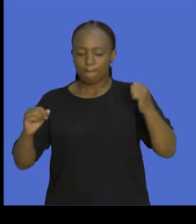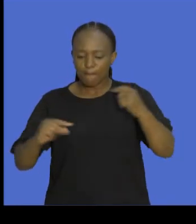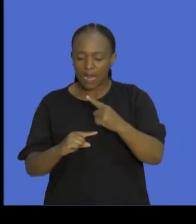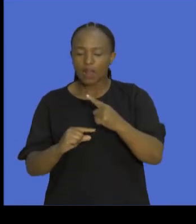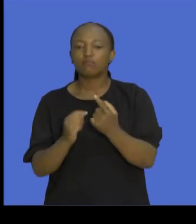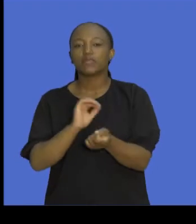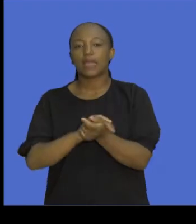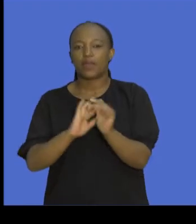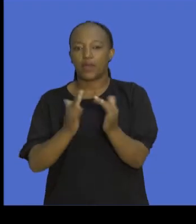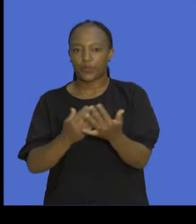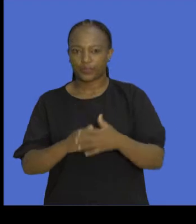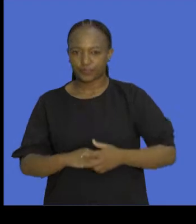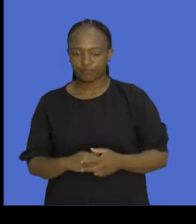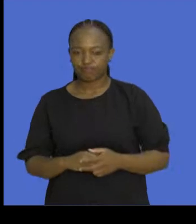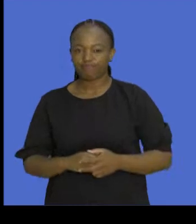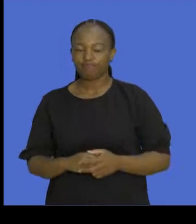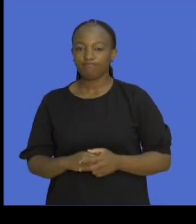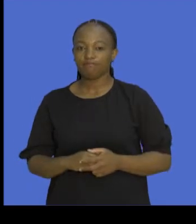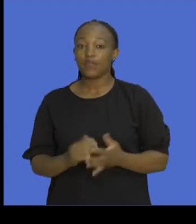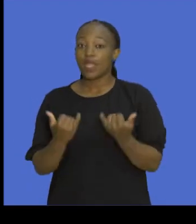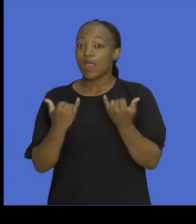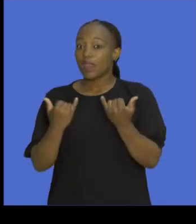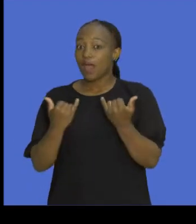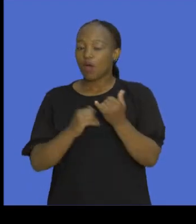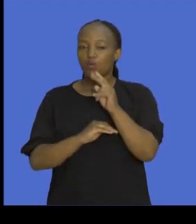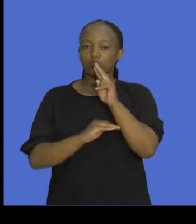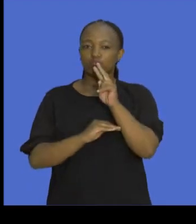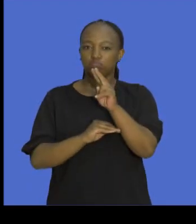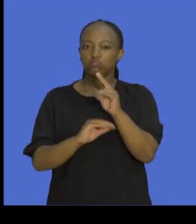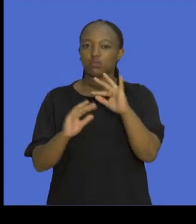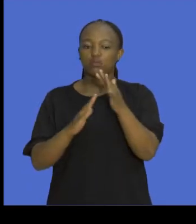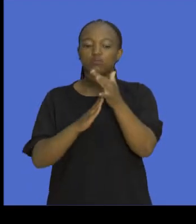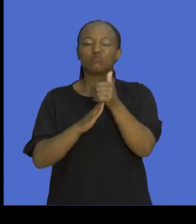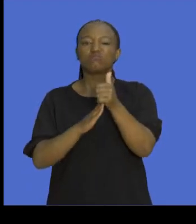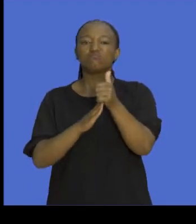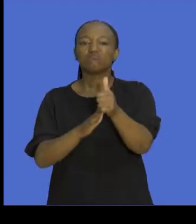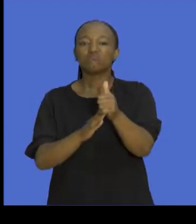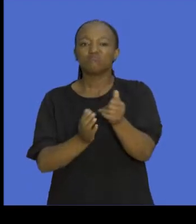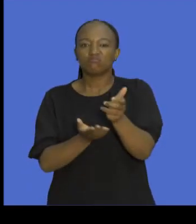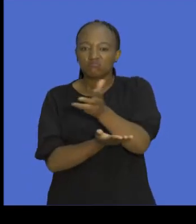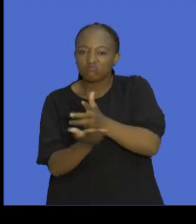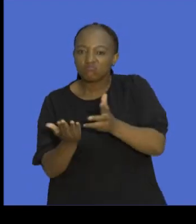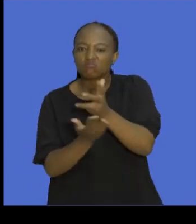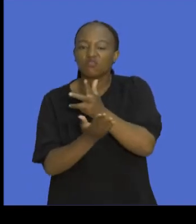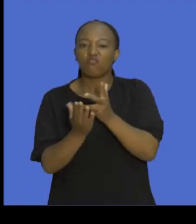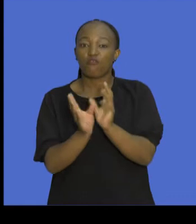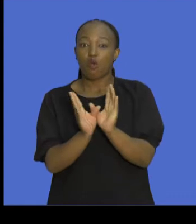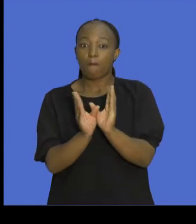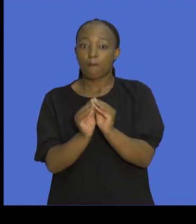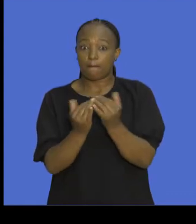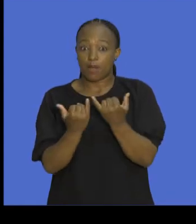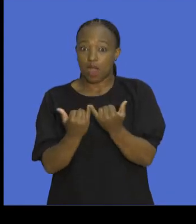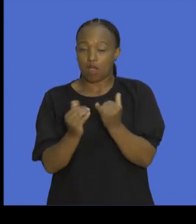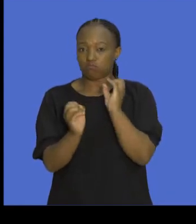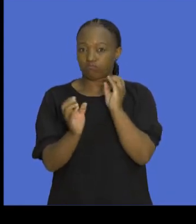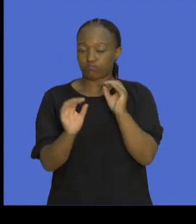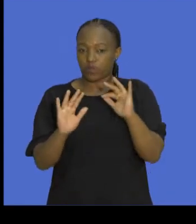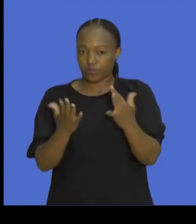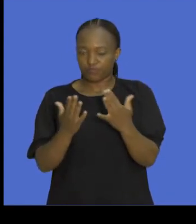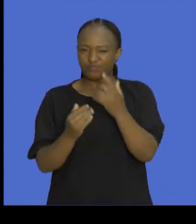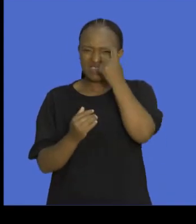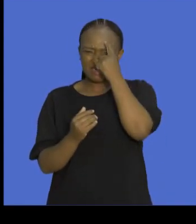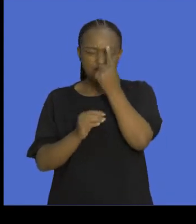Now, the thinking that's going to maybe guide our discussion for this session is that think about what exactly